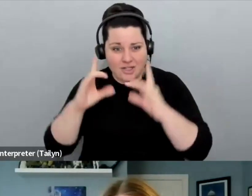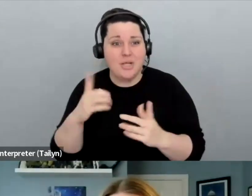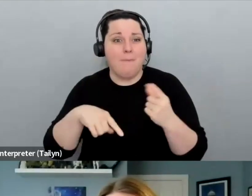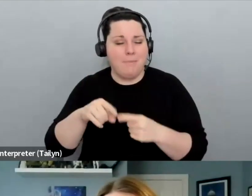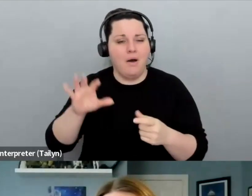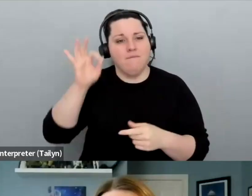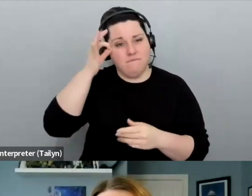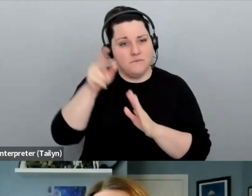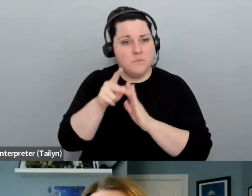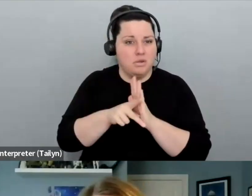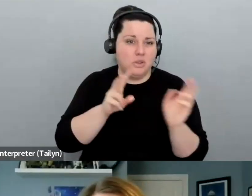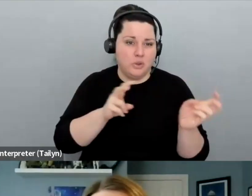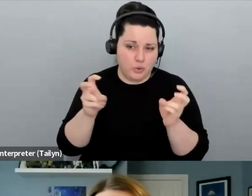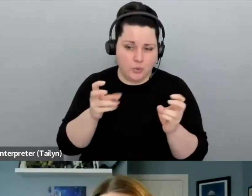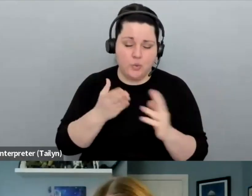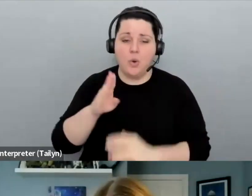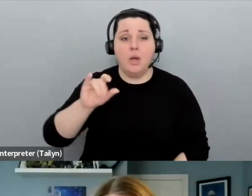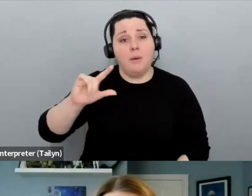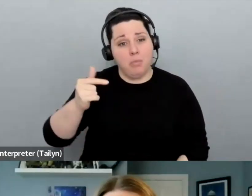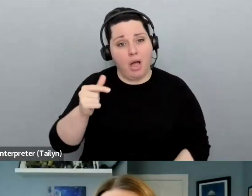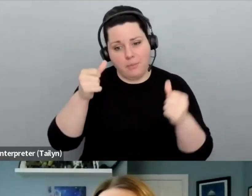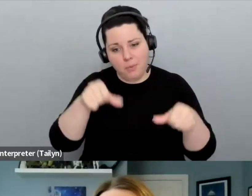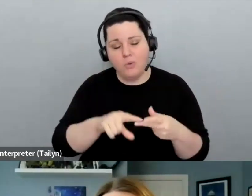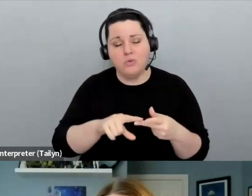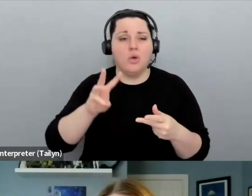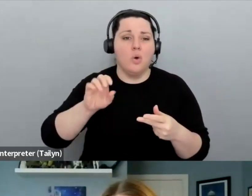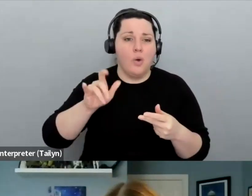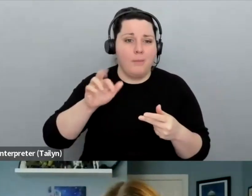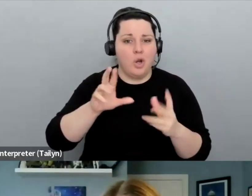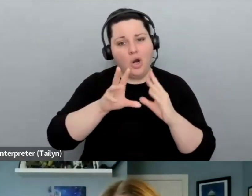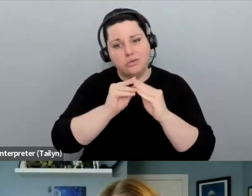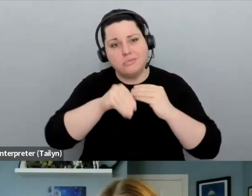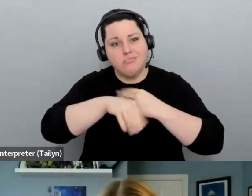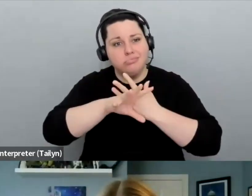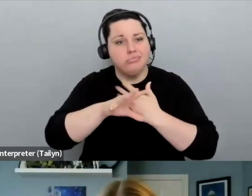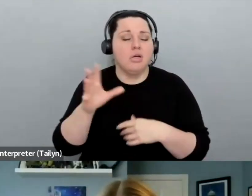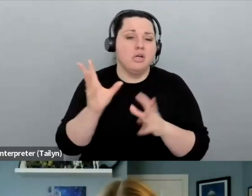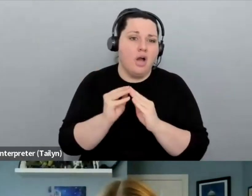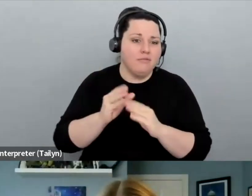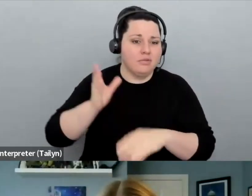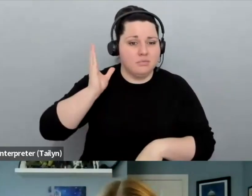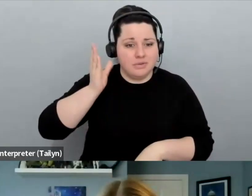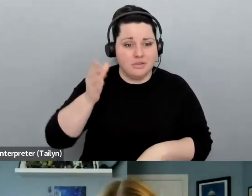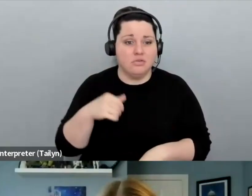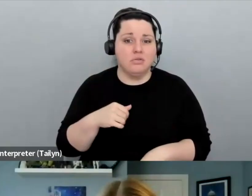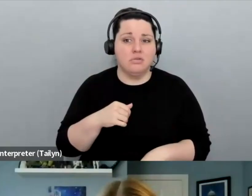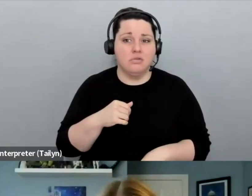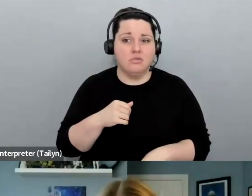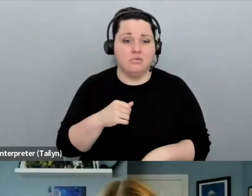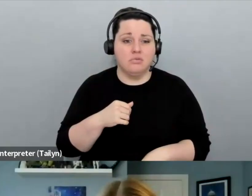federal policy issues through blog posts, webinars, conference presentations.